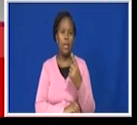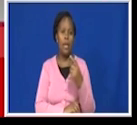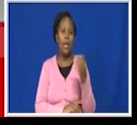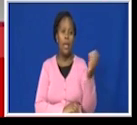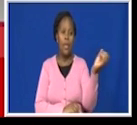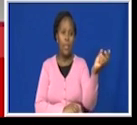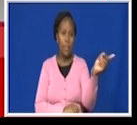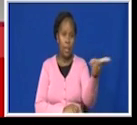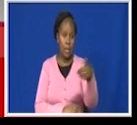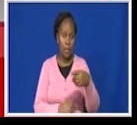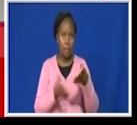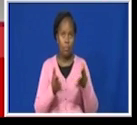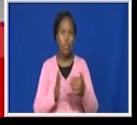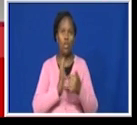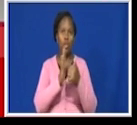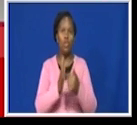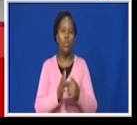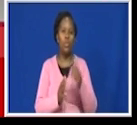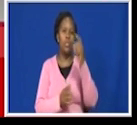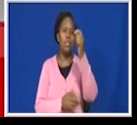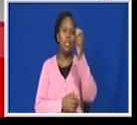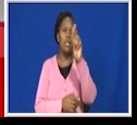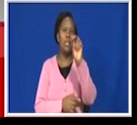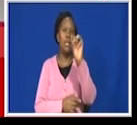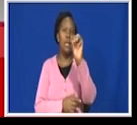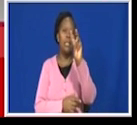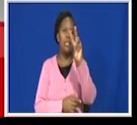below shows a transverse wave.